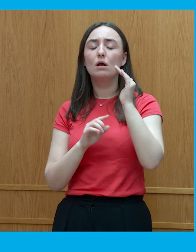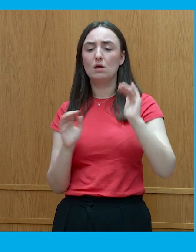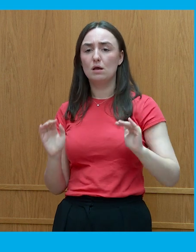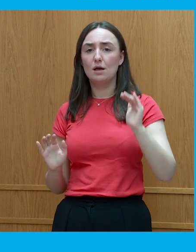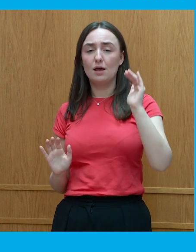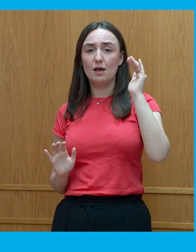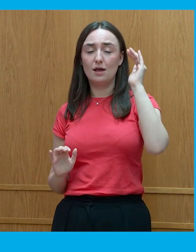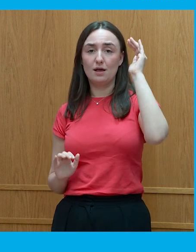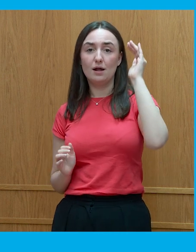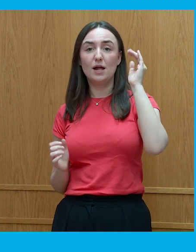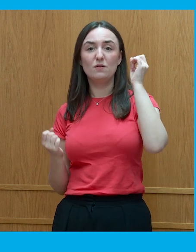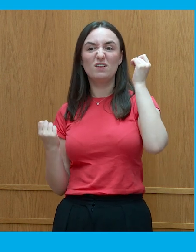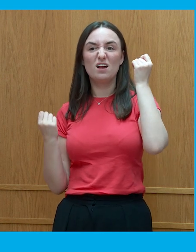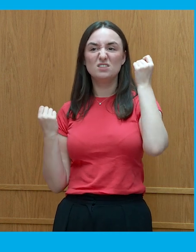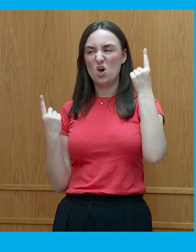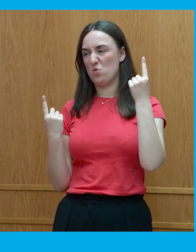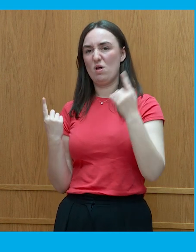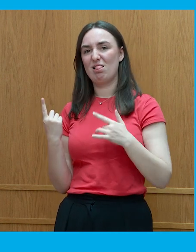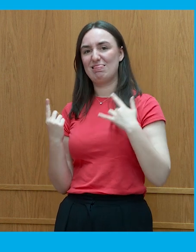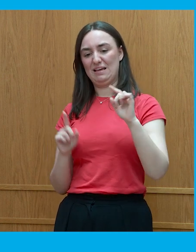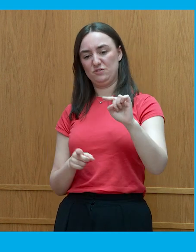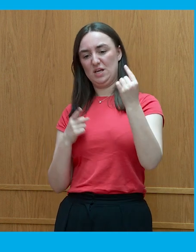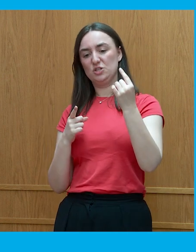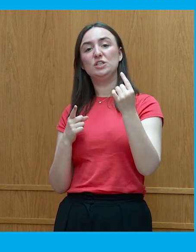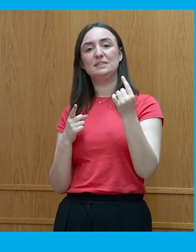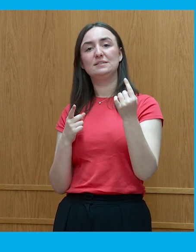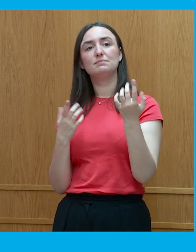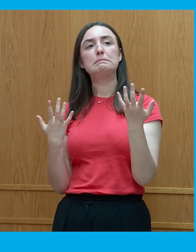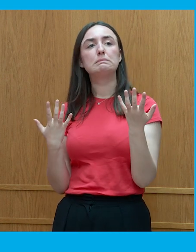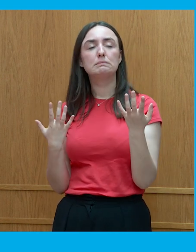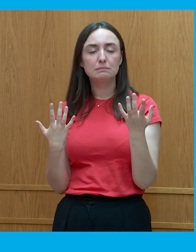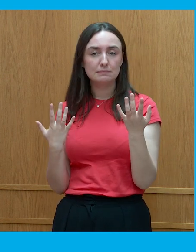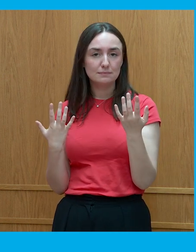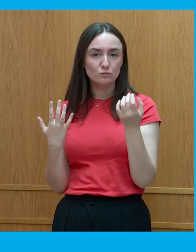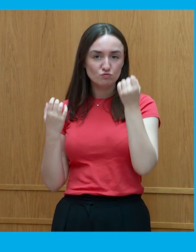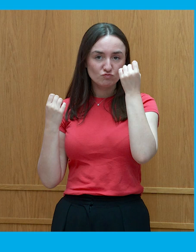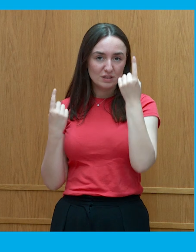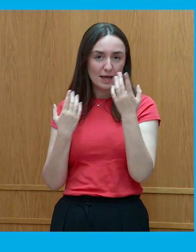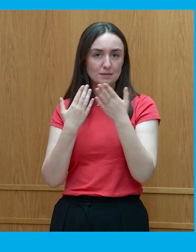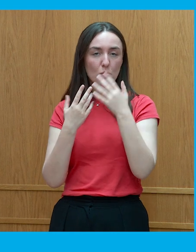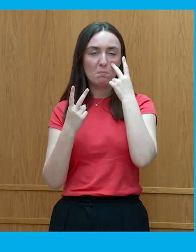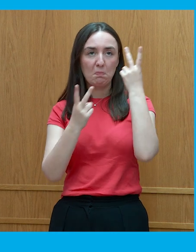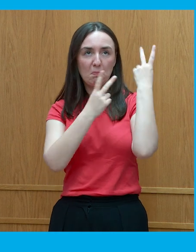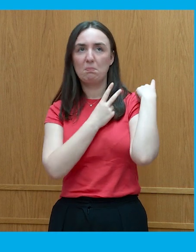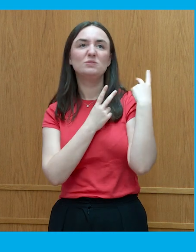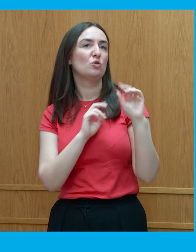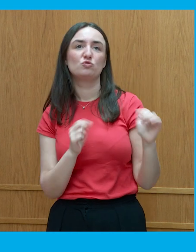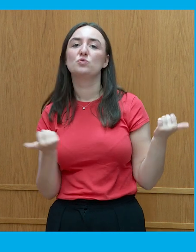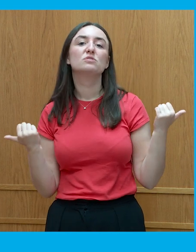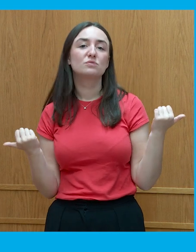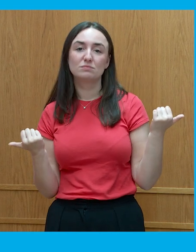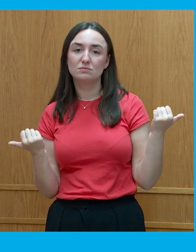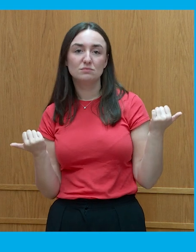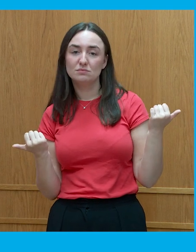get confronted with more of sort of life's challenges and opportunities, they tend to get a little more circumspect. I